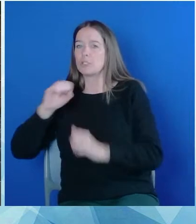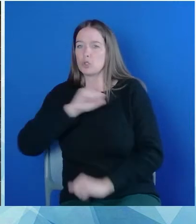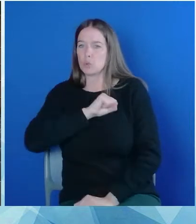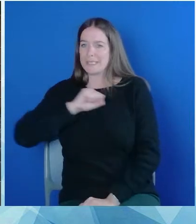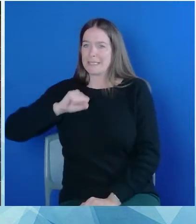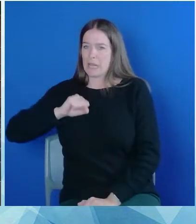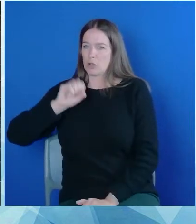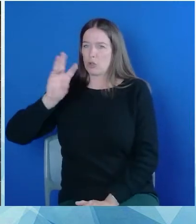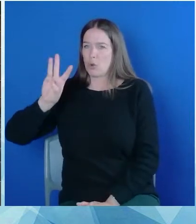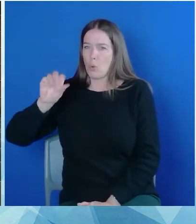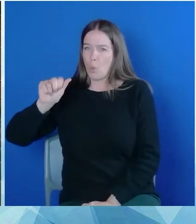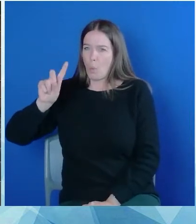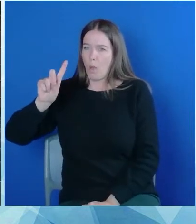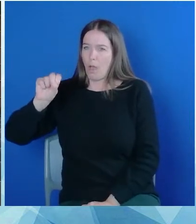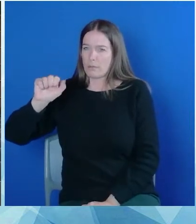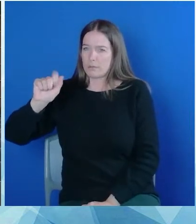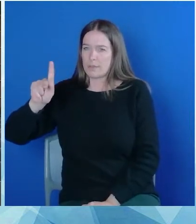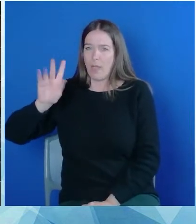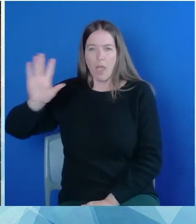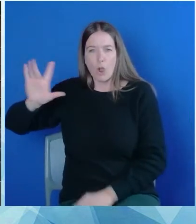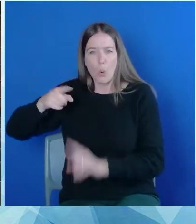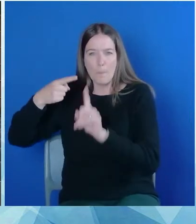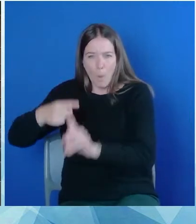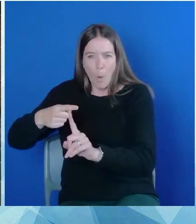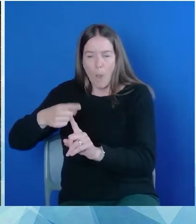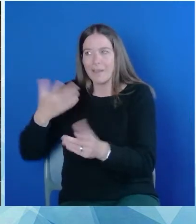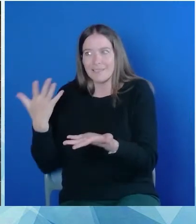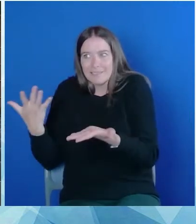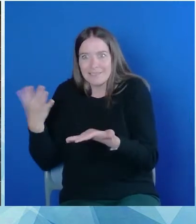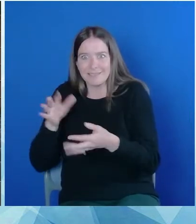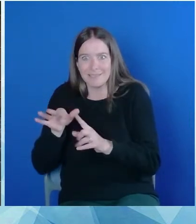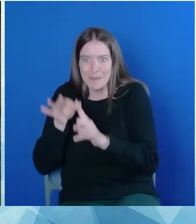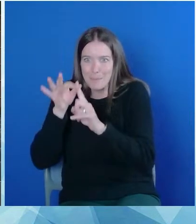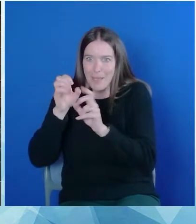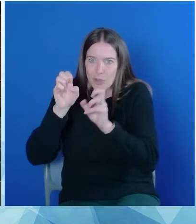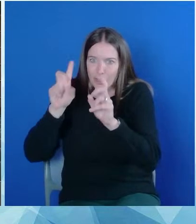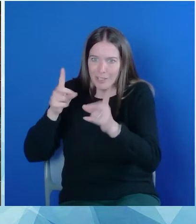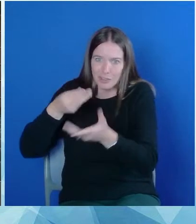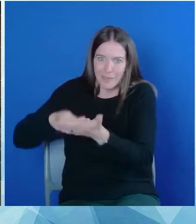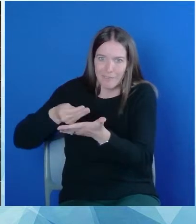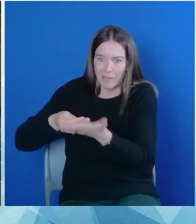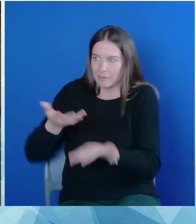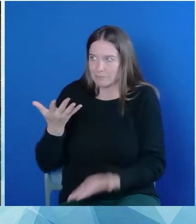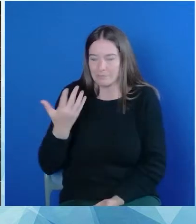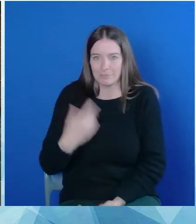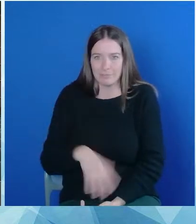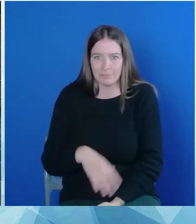is that special education funding is not adequate, and